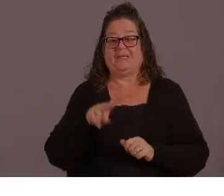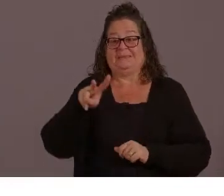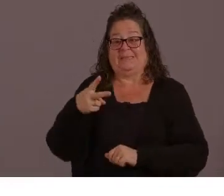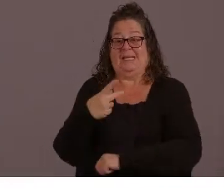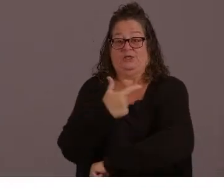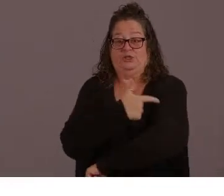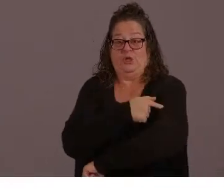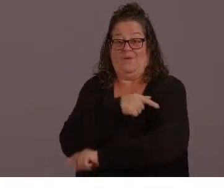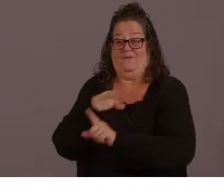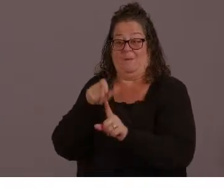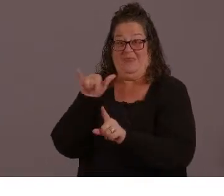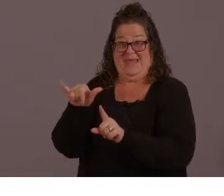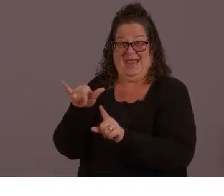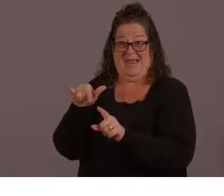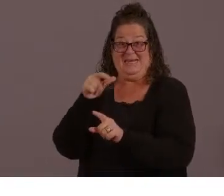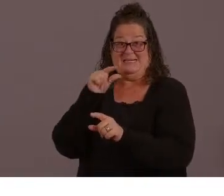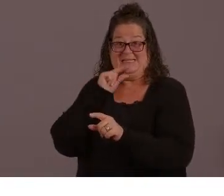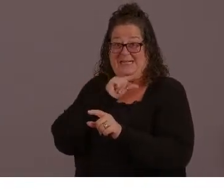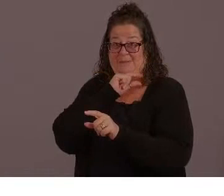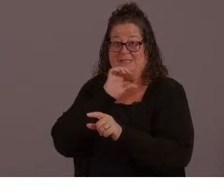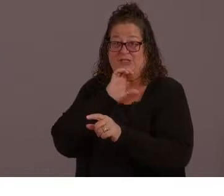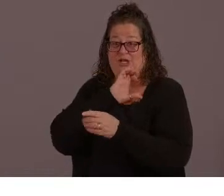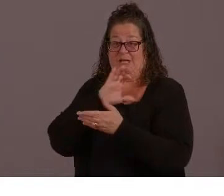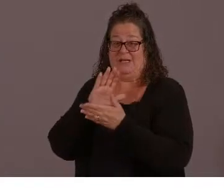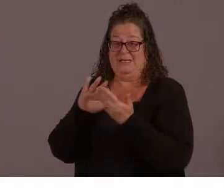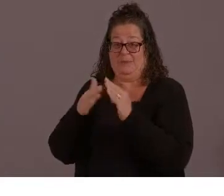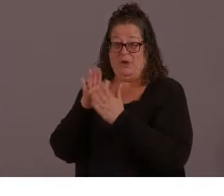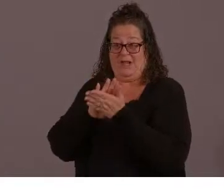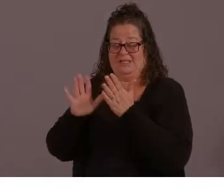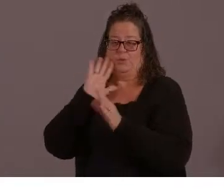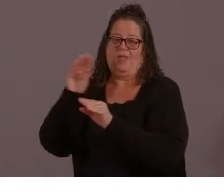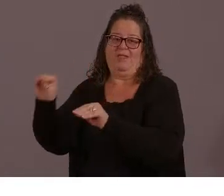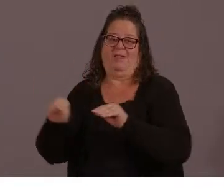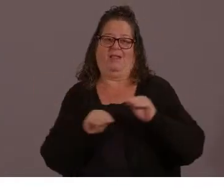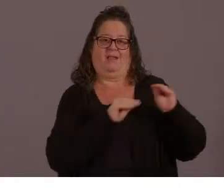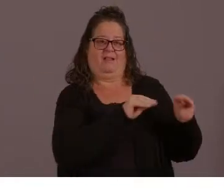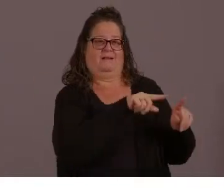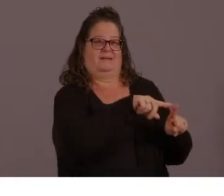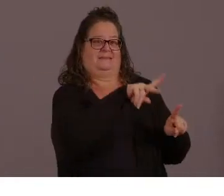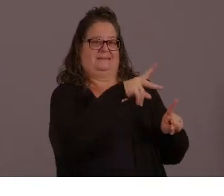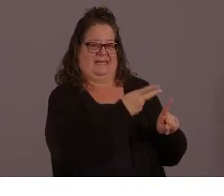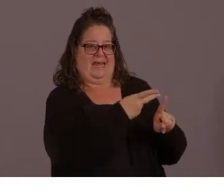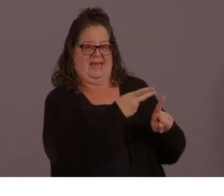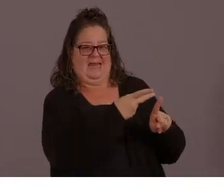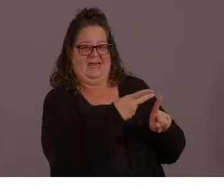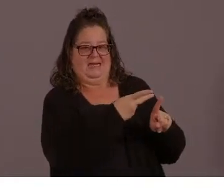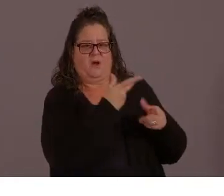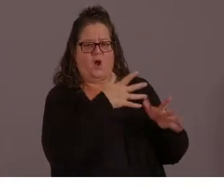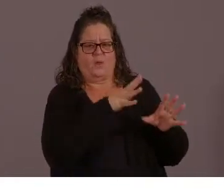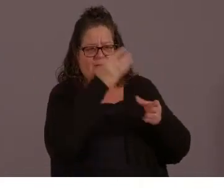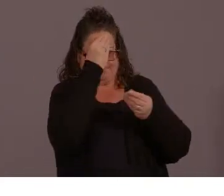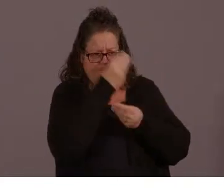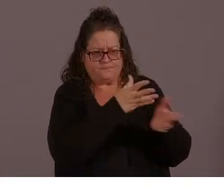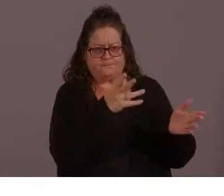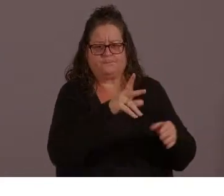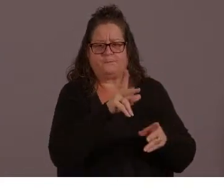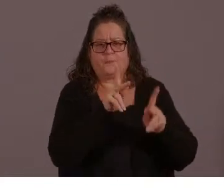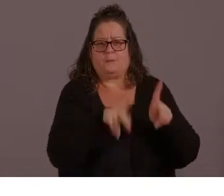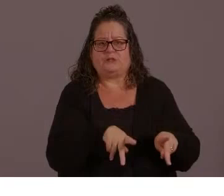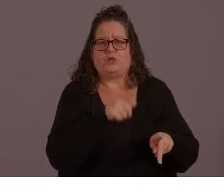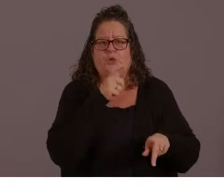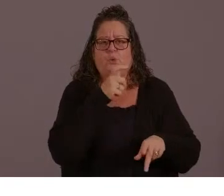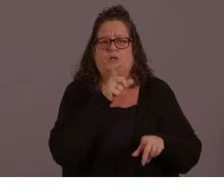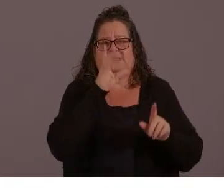this new site. So individuals have already been notified if they will have to go to a different location for their second site, but this